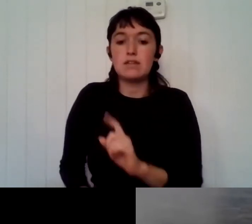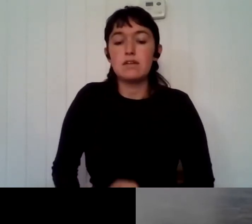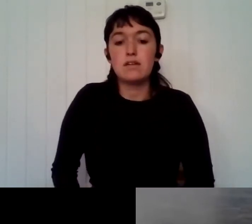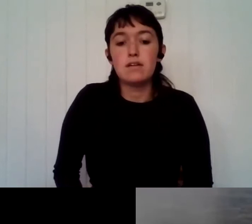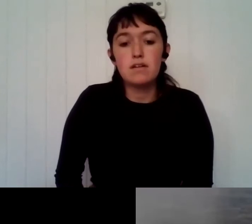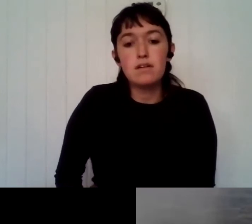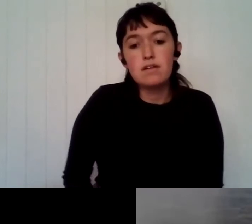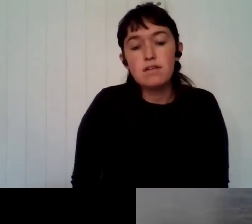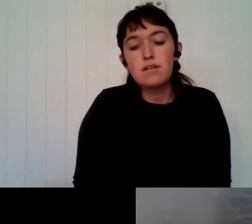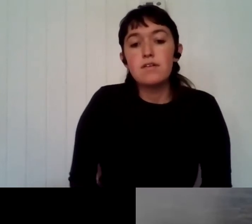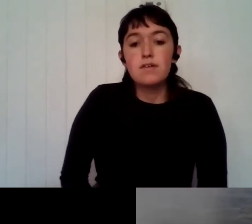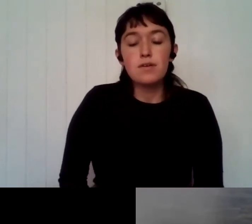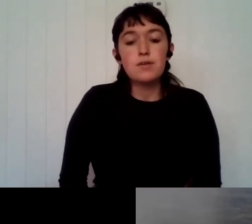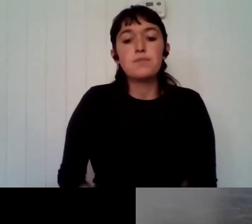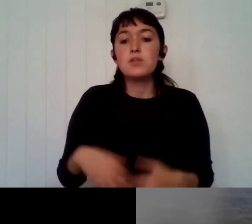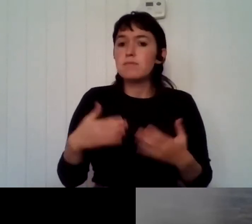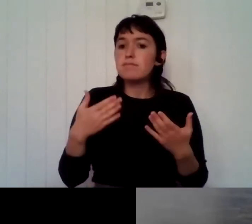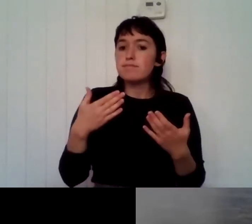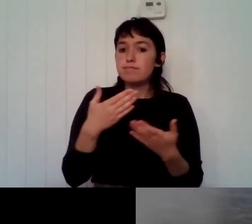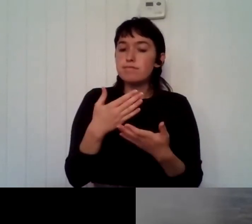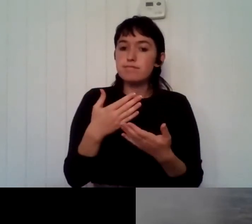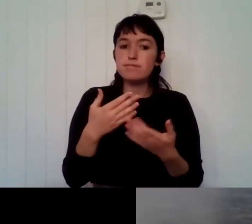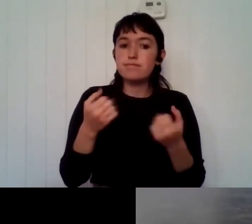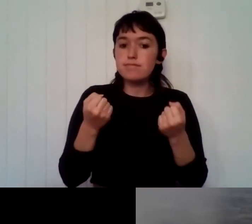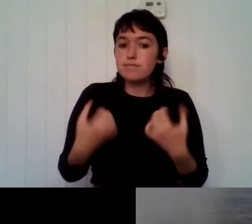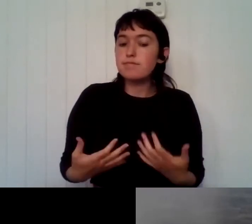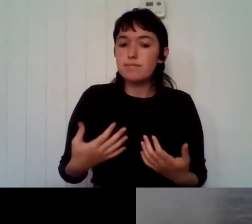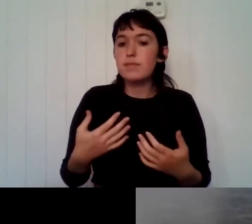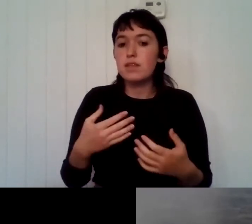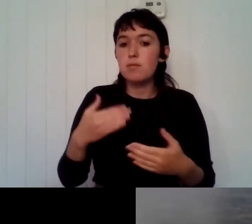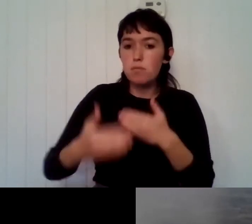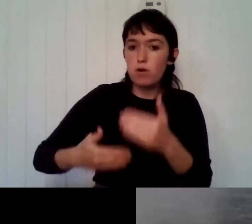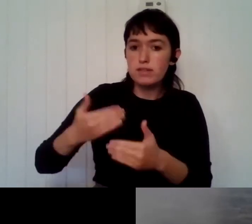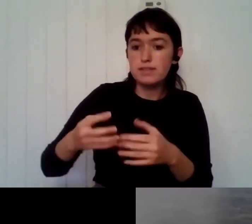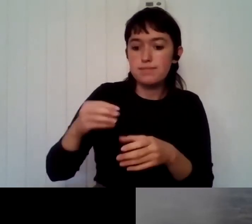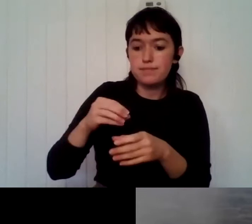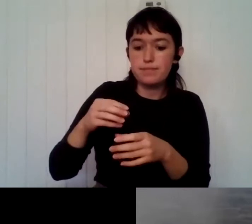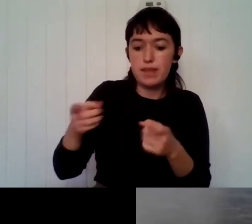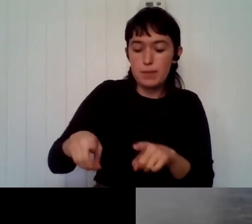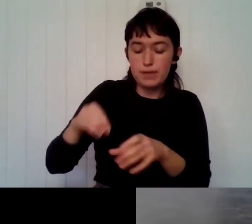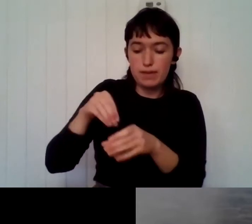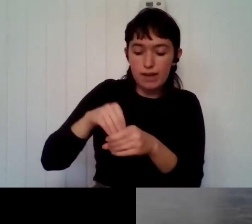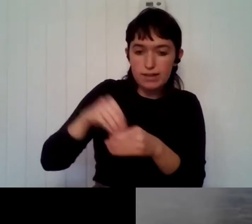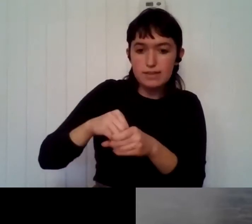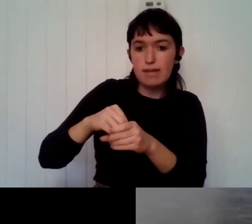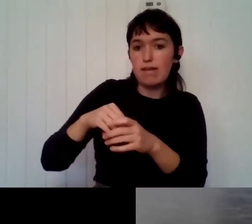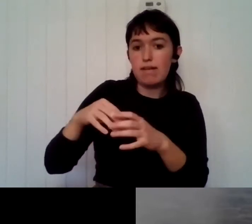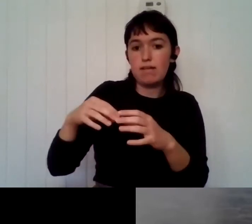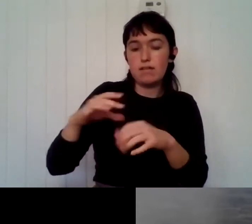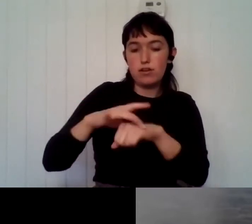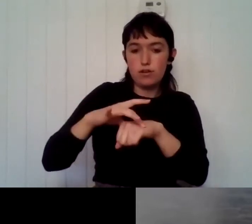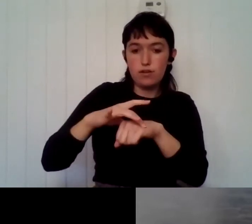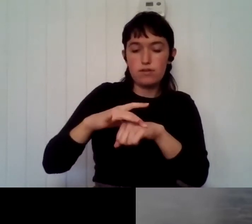There are several processes in the surface of our Earth that are causing this heat to be able to go